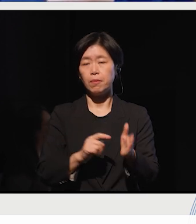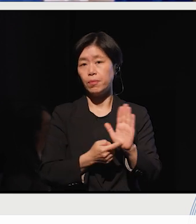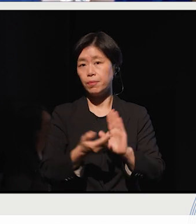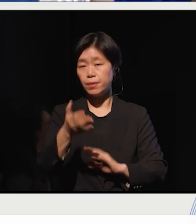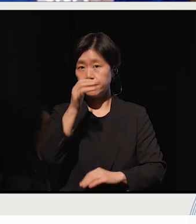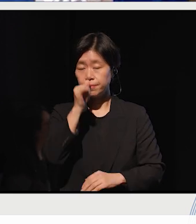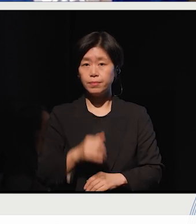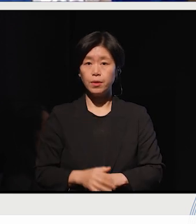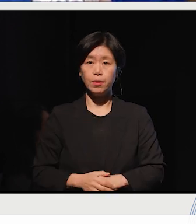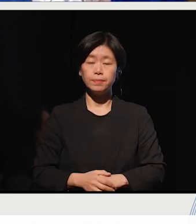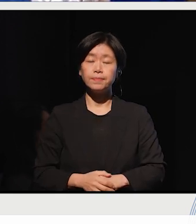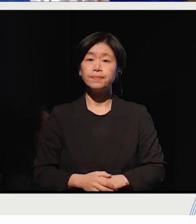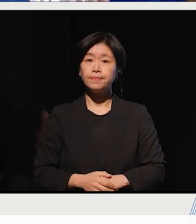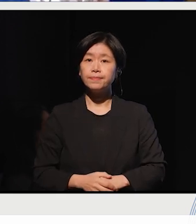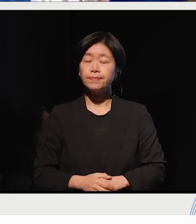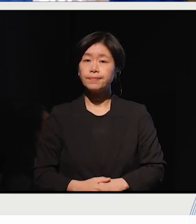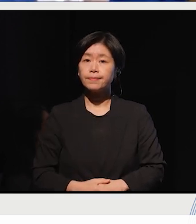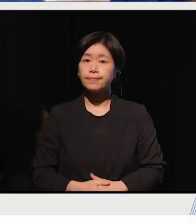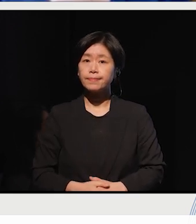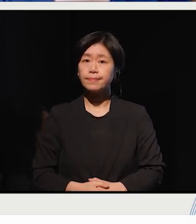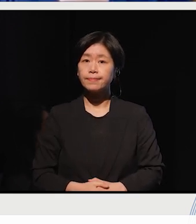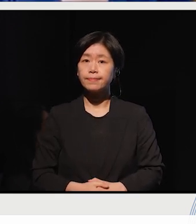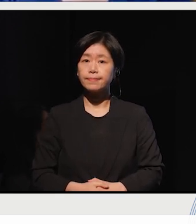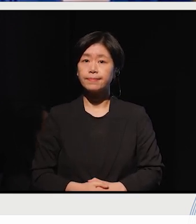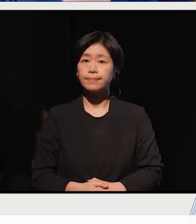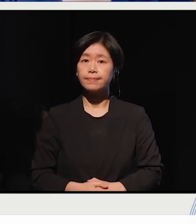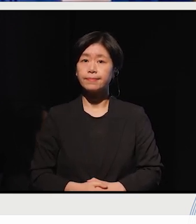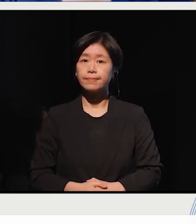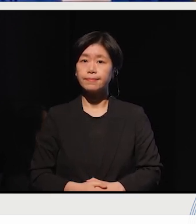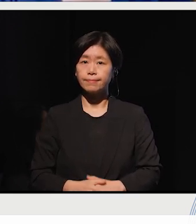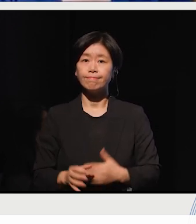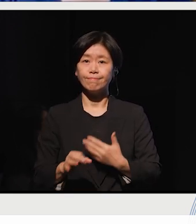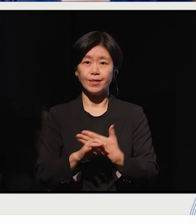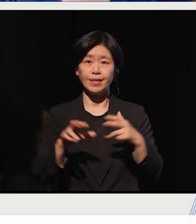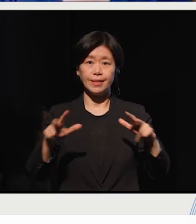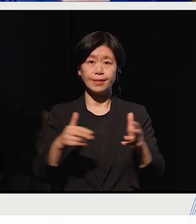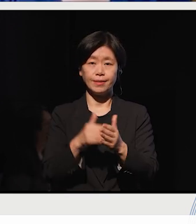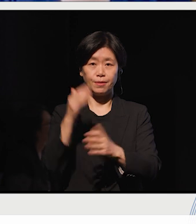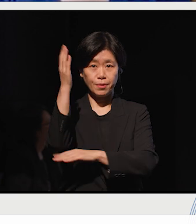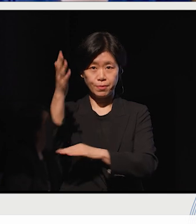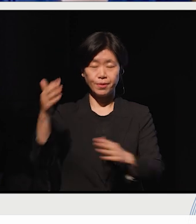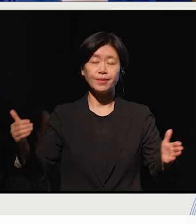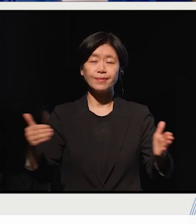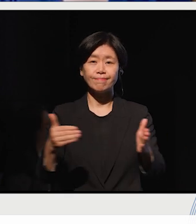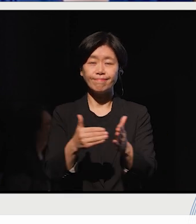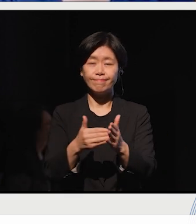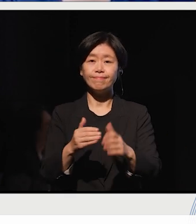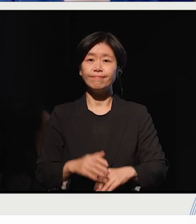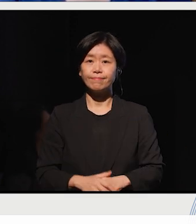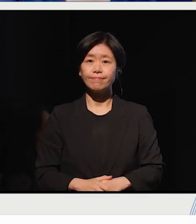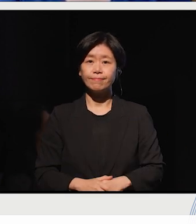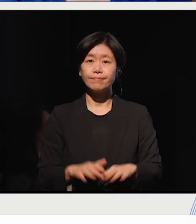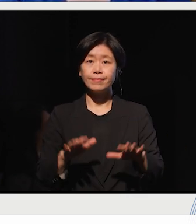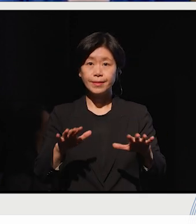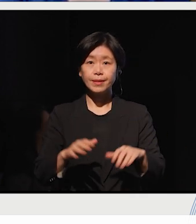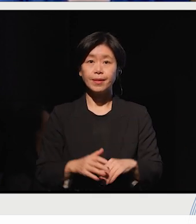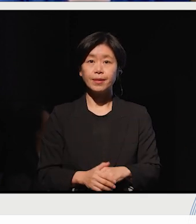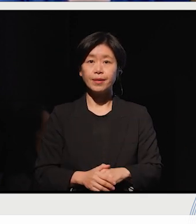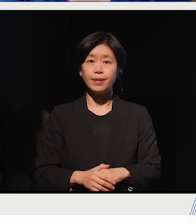That's what I have to offer you today. I'm going to stop sharing my screen so that we